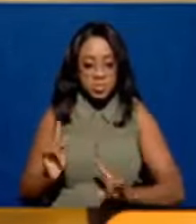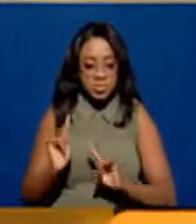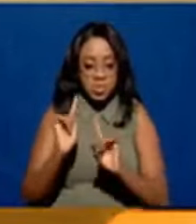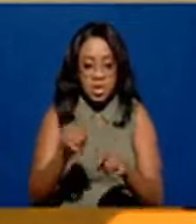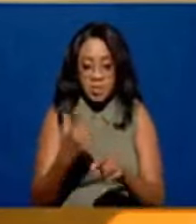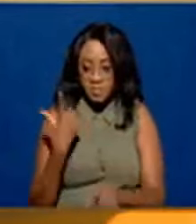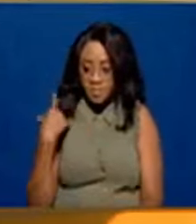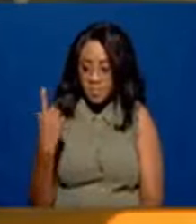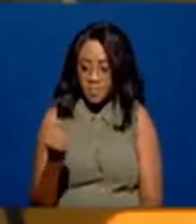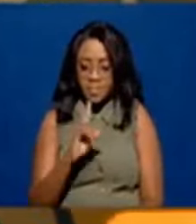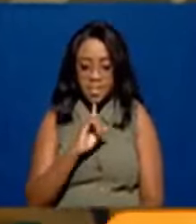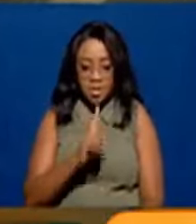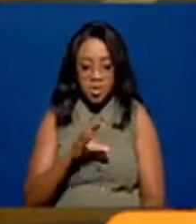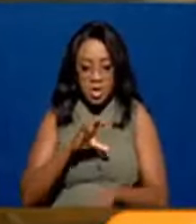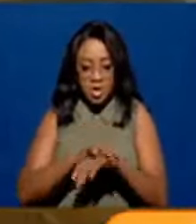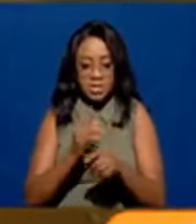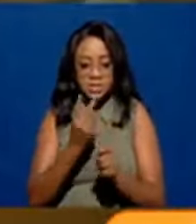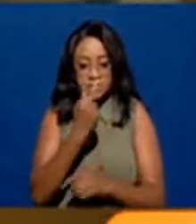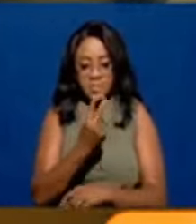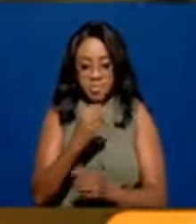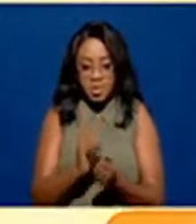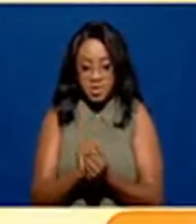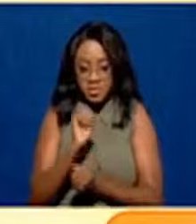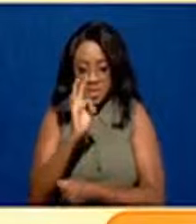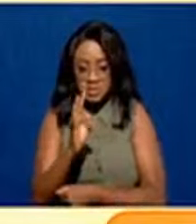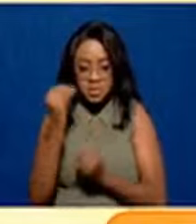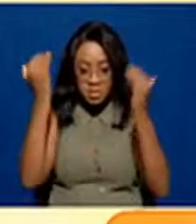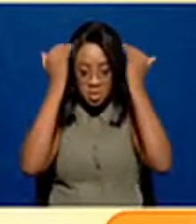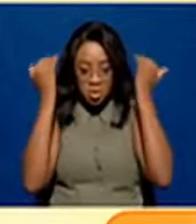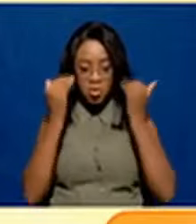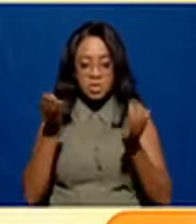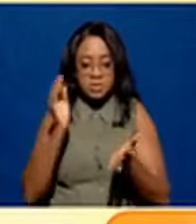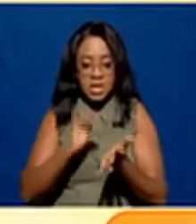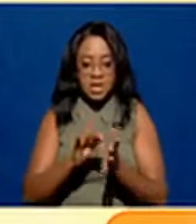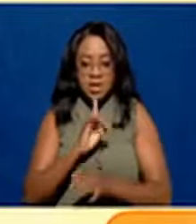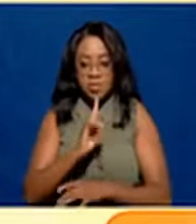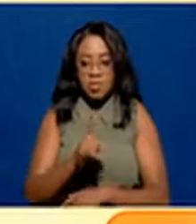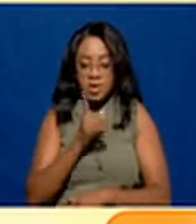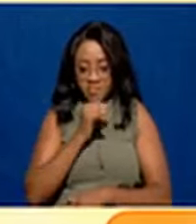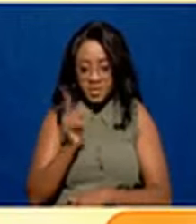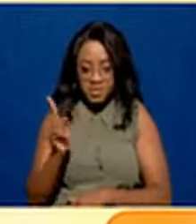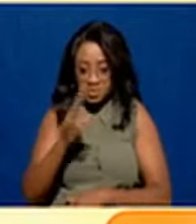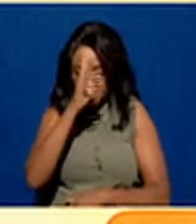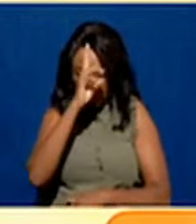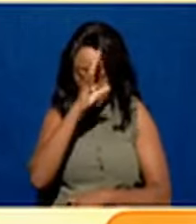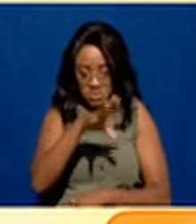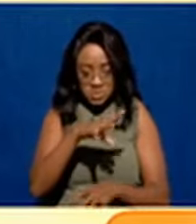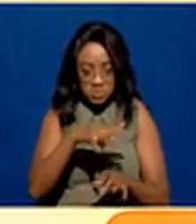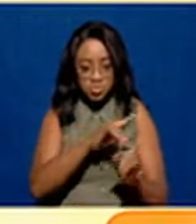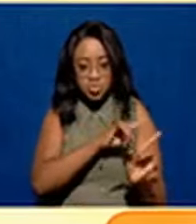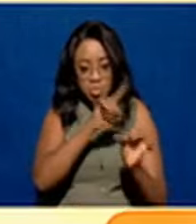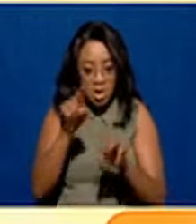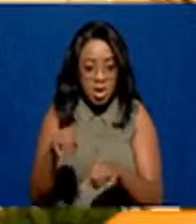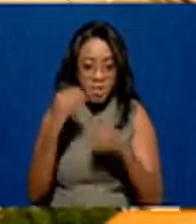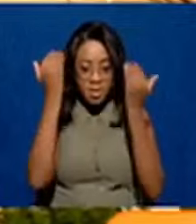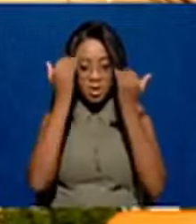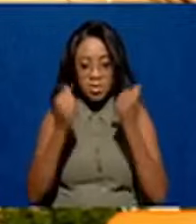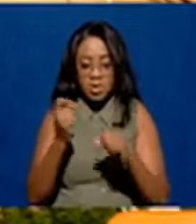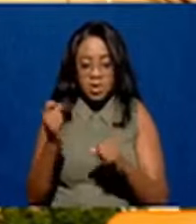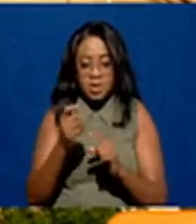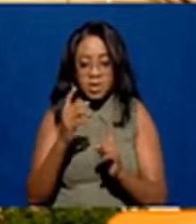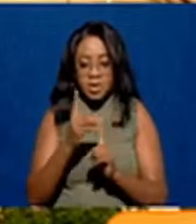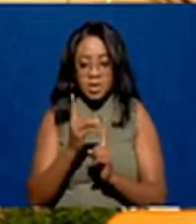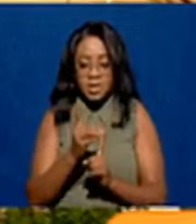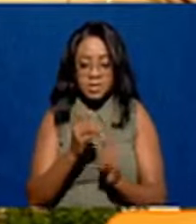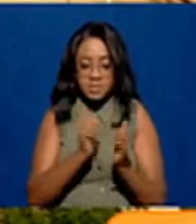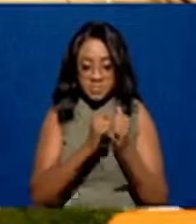orders issued on February 13th, the court has summoned Inspector General of Police to appear in court on April